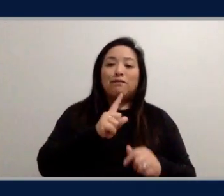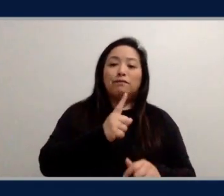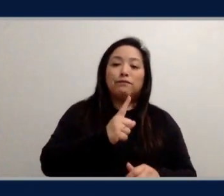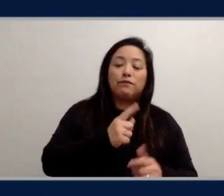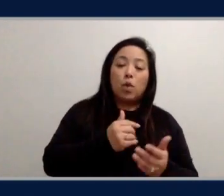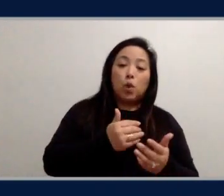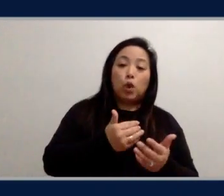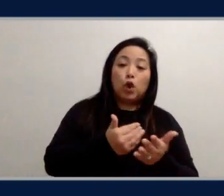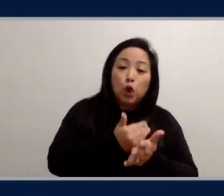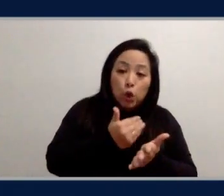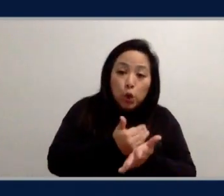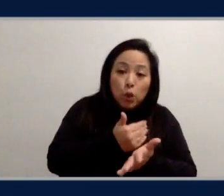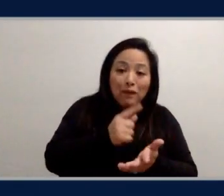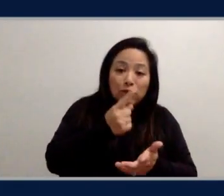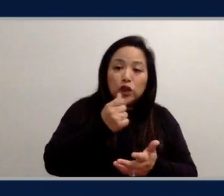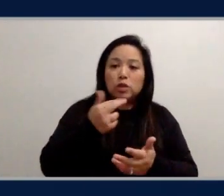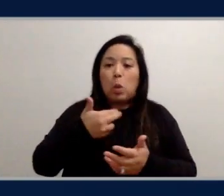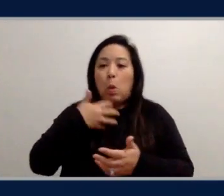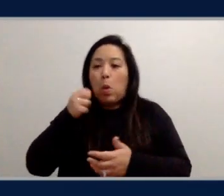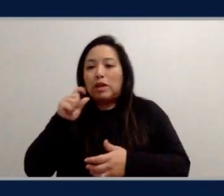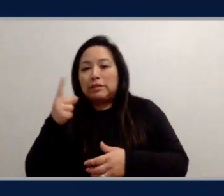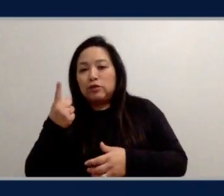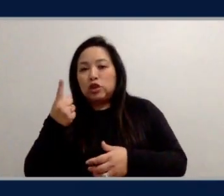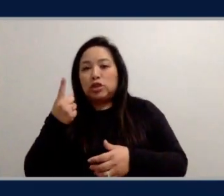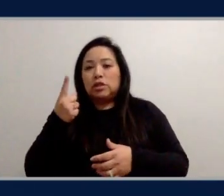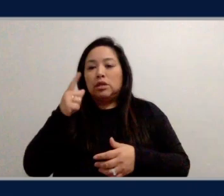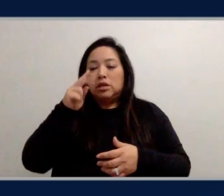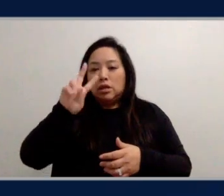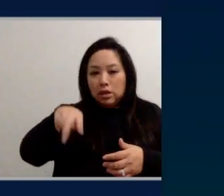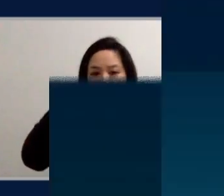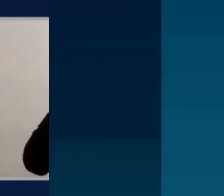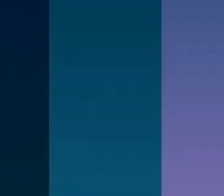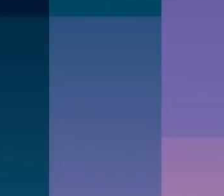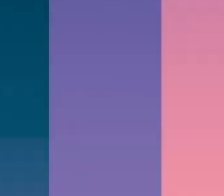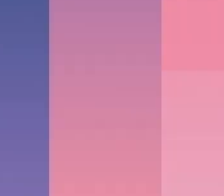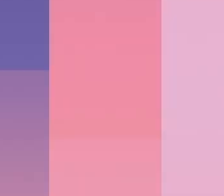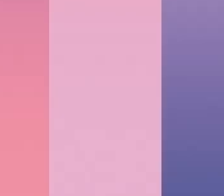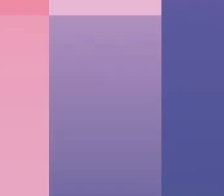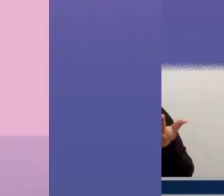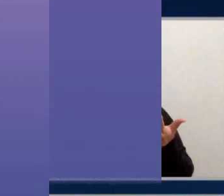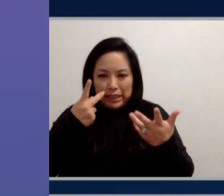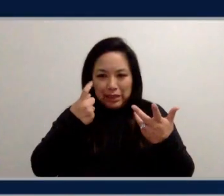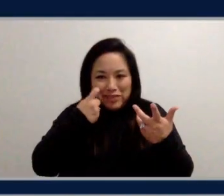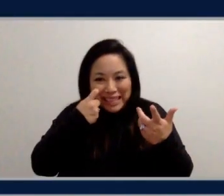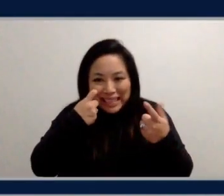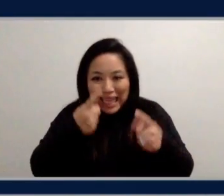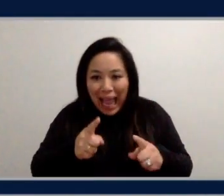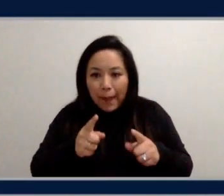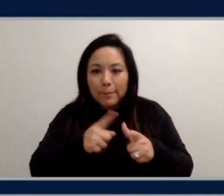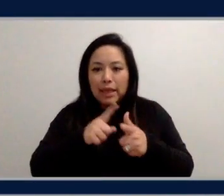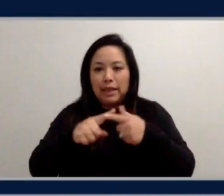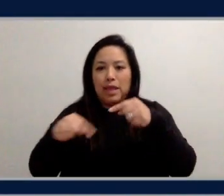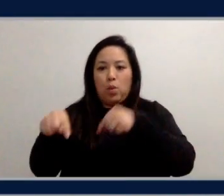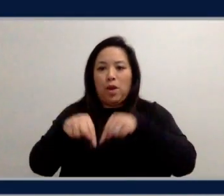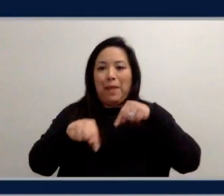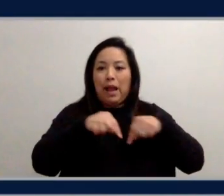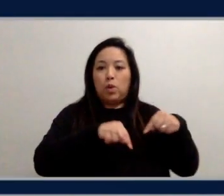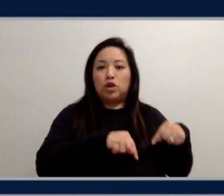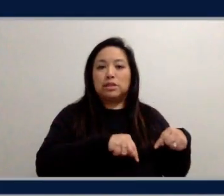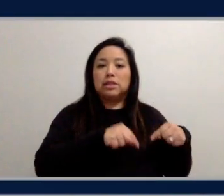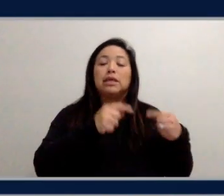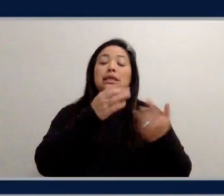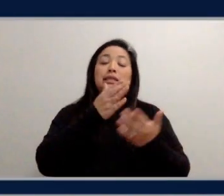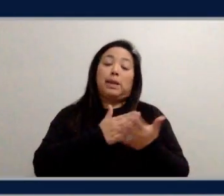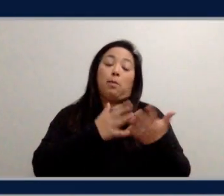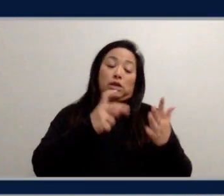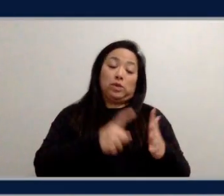to I think about it as stop the bleeding, see what was the latest thing that happened, and work from there. But some people like to see how the story evolved, and they